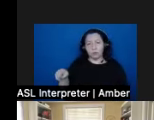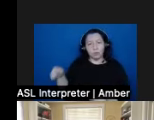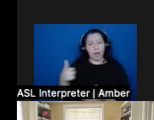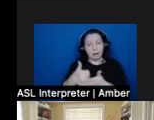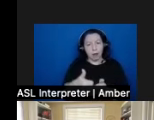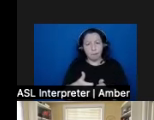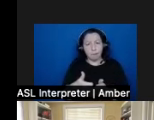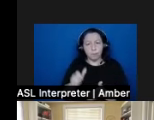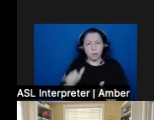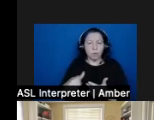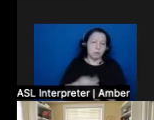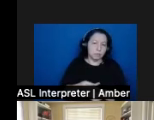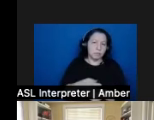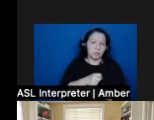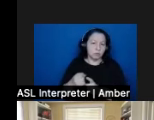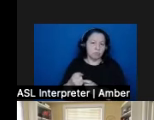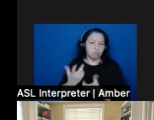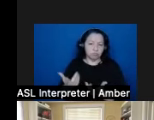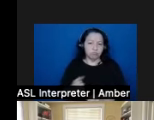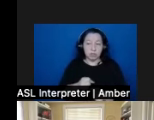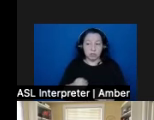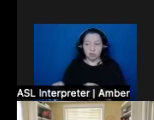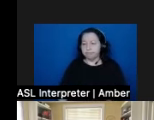those determinations. Next slide.